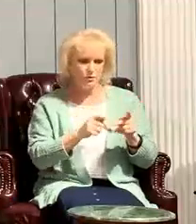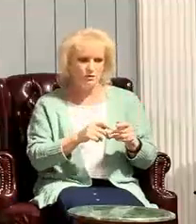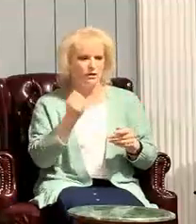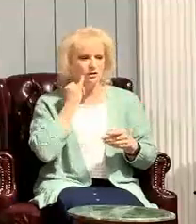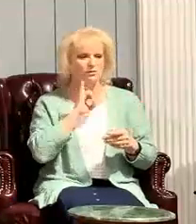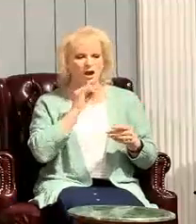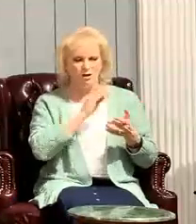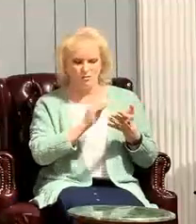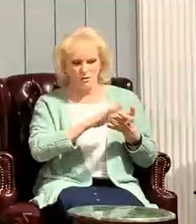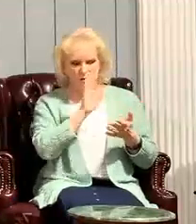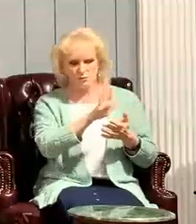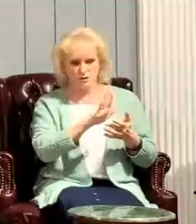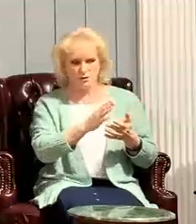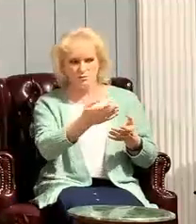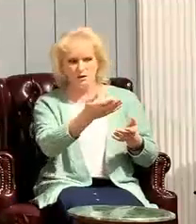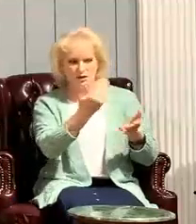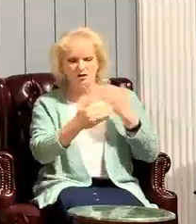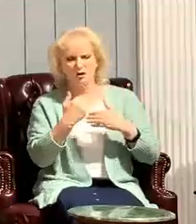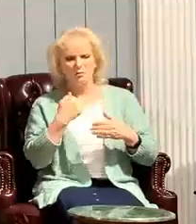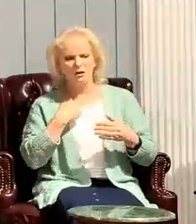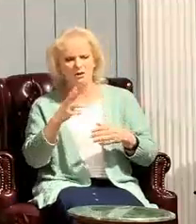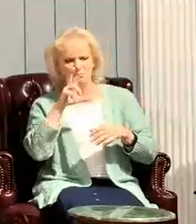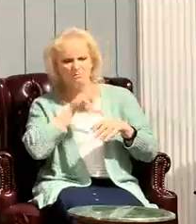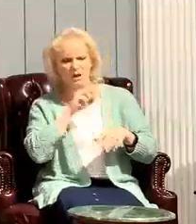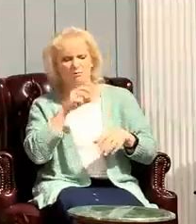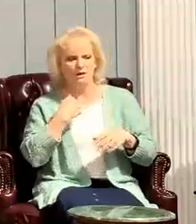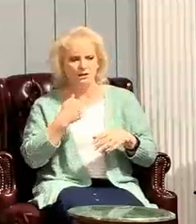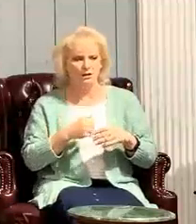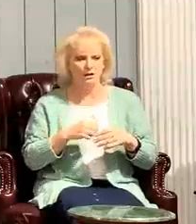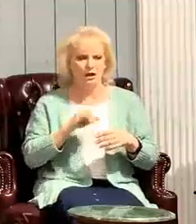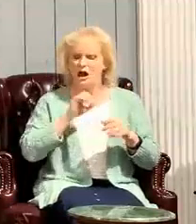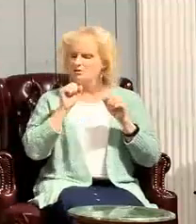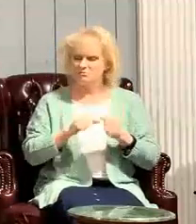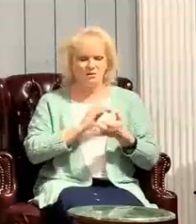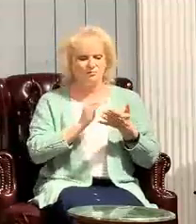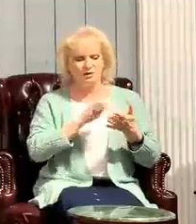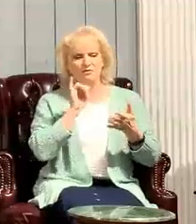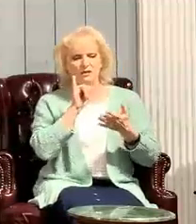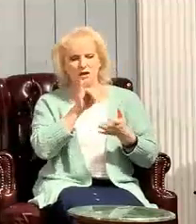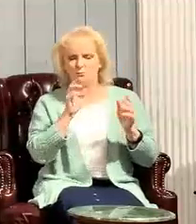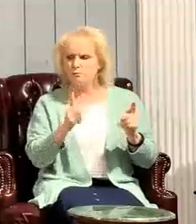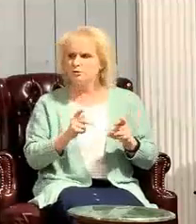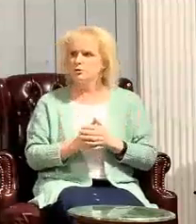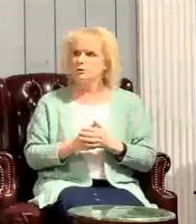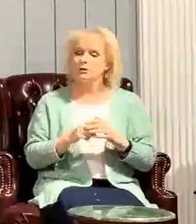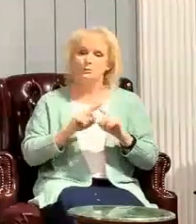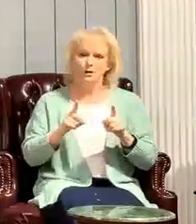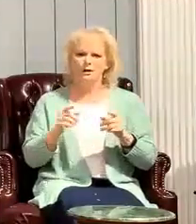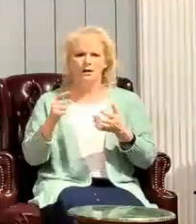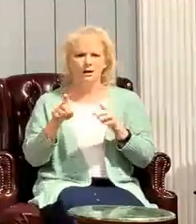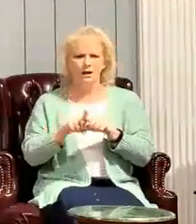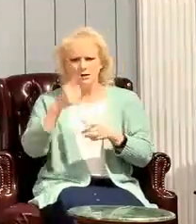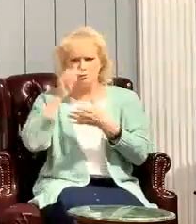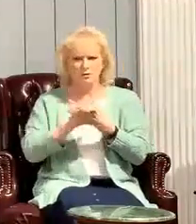them, I mean, it's just going to come back and haunt me. It's going to bite me. I can't forgive that person. You know, I can't. No. Here's what we're supposed to do as believers. We're supposed to say